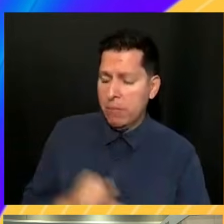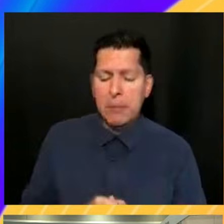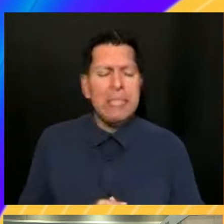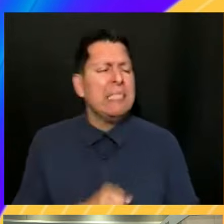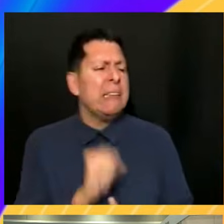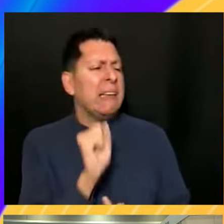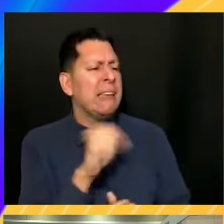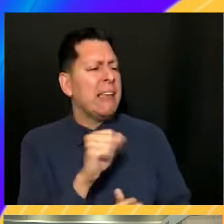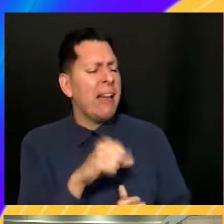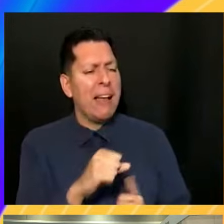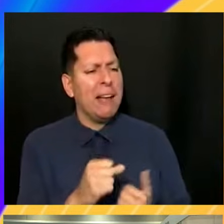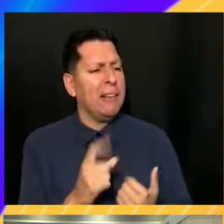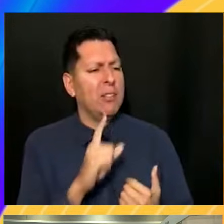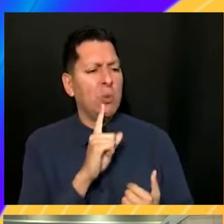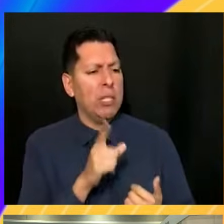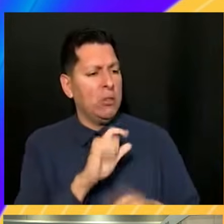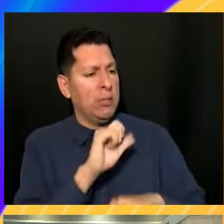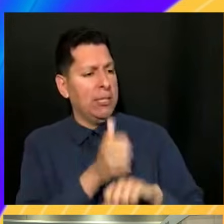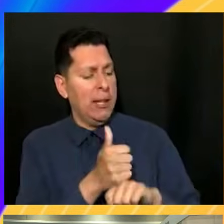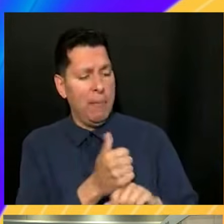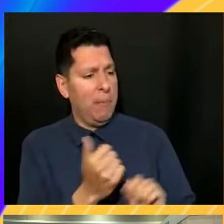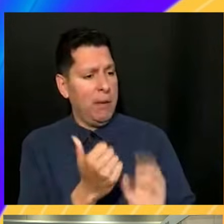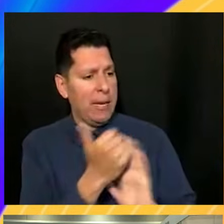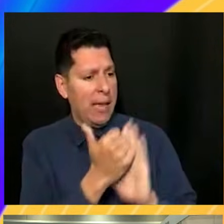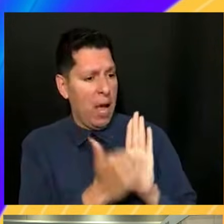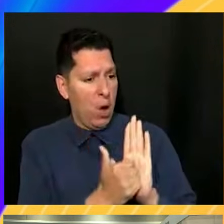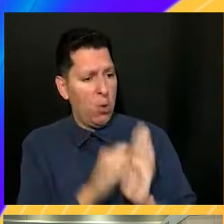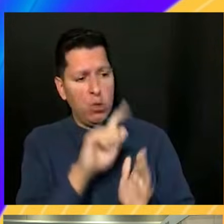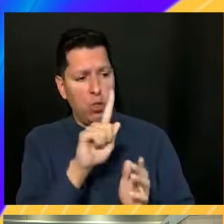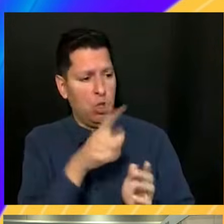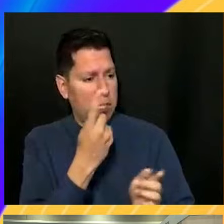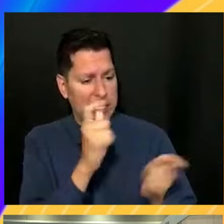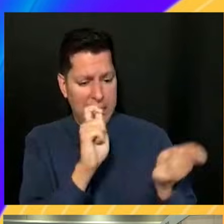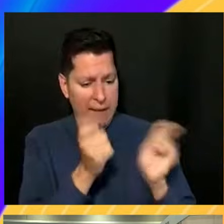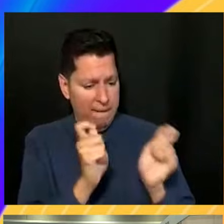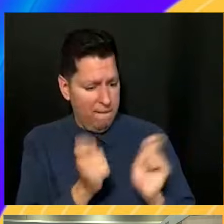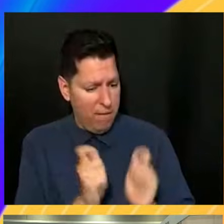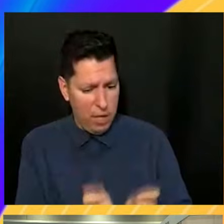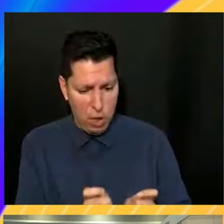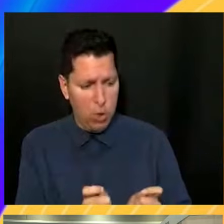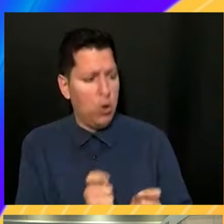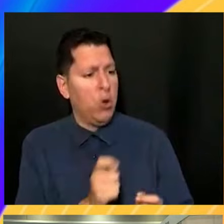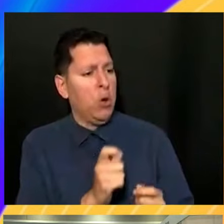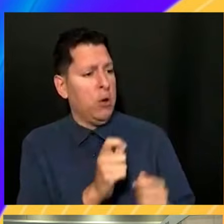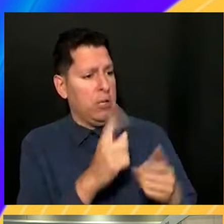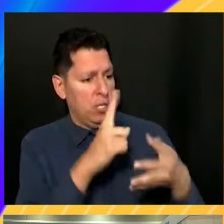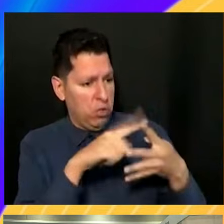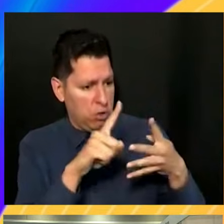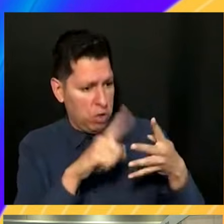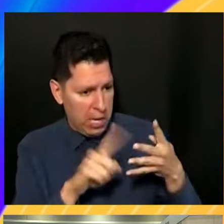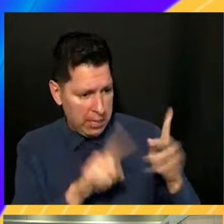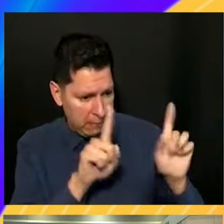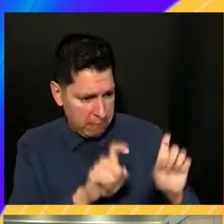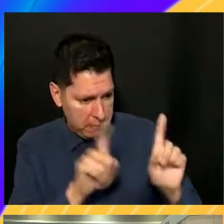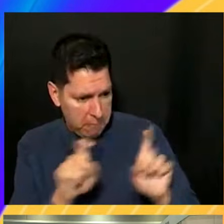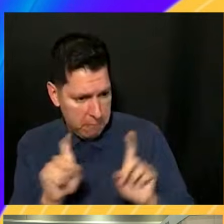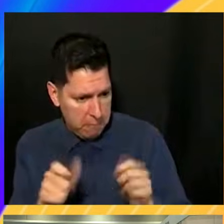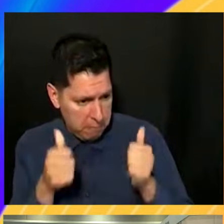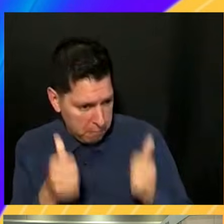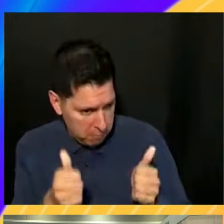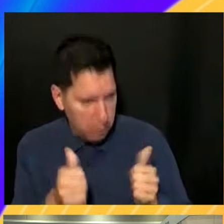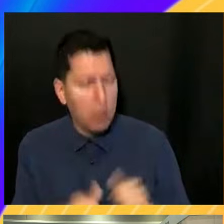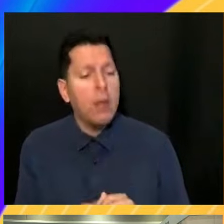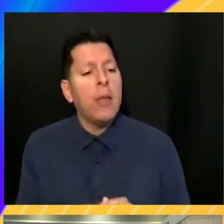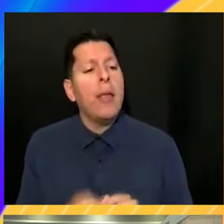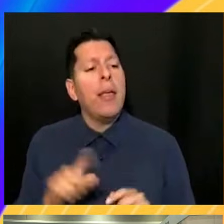a dev account where you just first configure whatever the control is, and then make sure it works. And then after that, reverse engineer it and like write